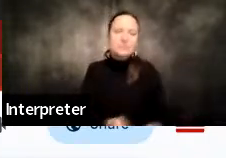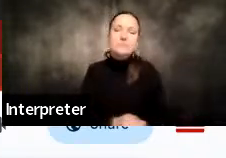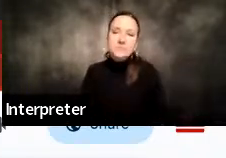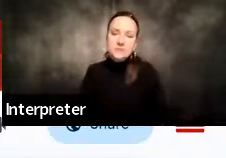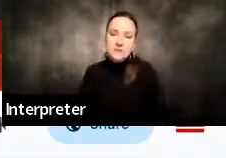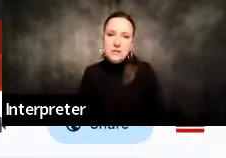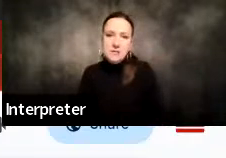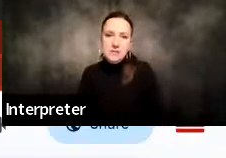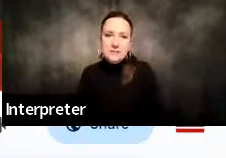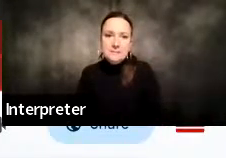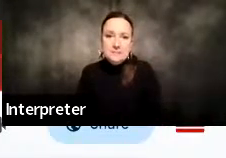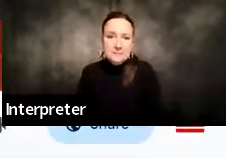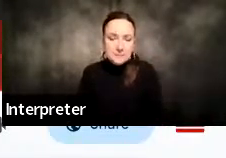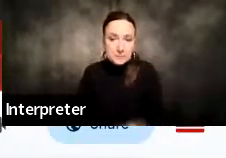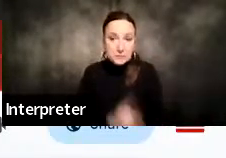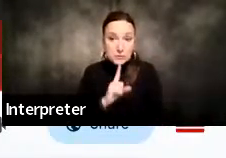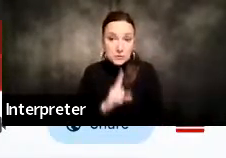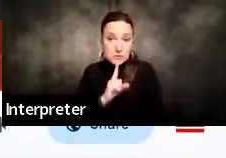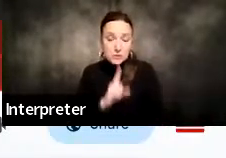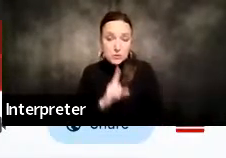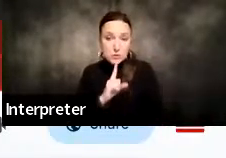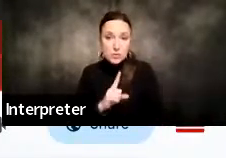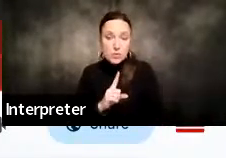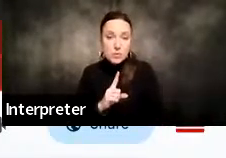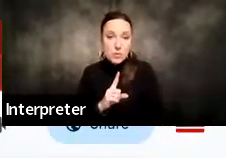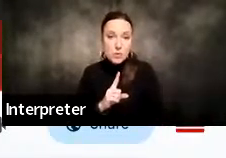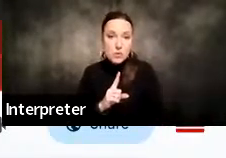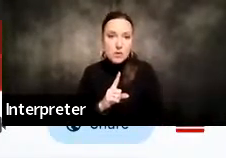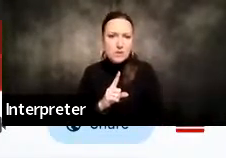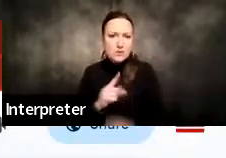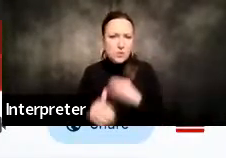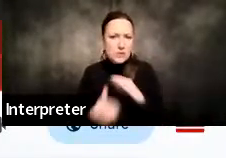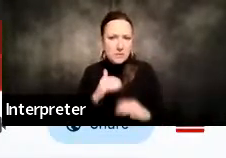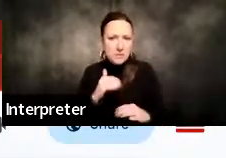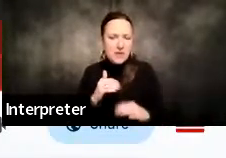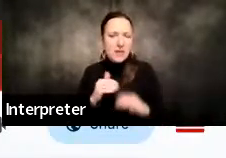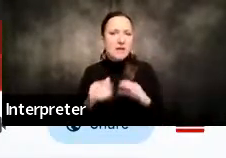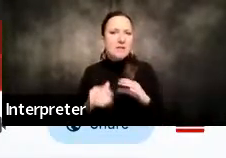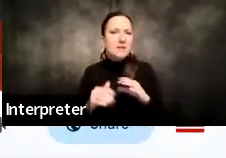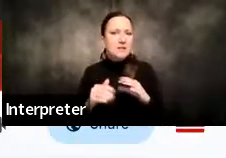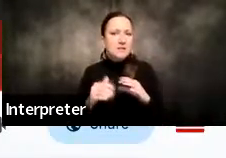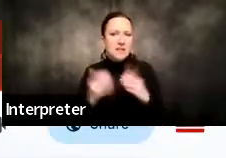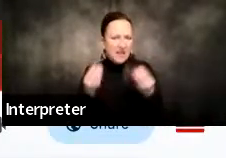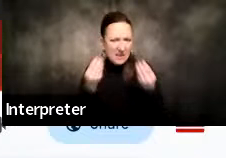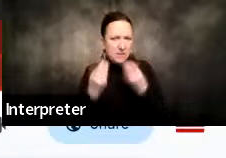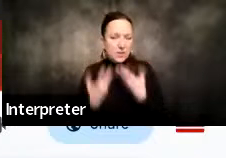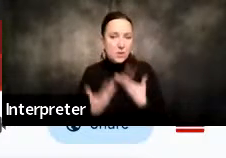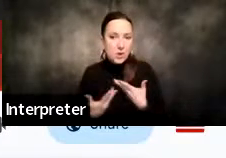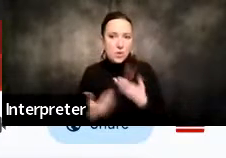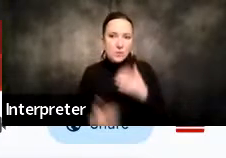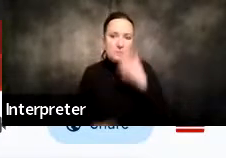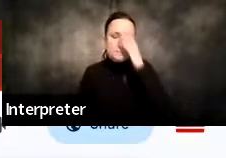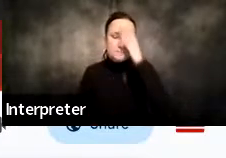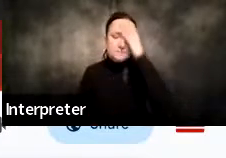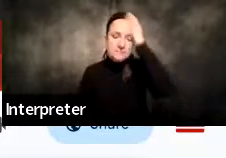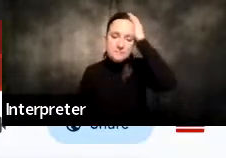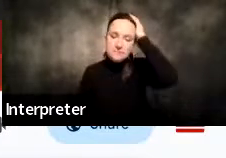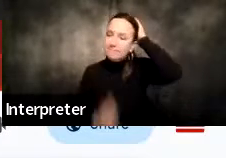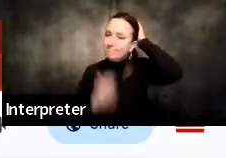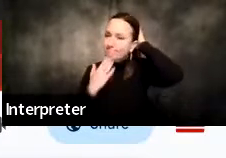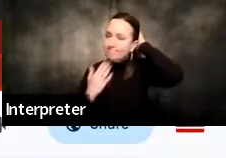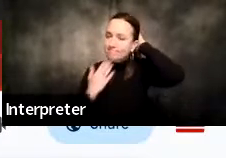So just make sure that you just loop me in on all those specific things. I will do that. I thank you so